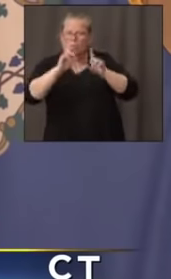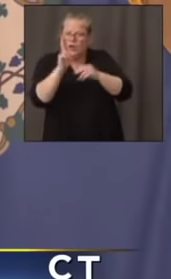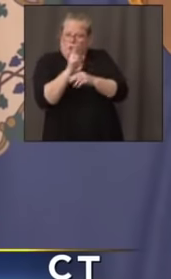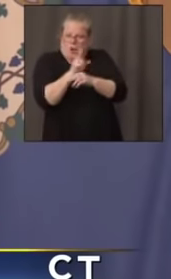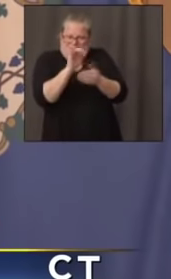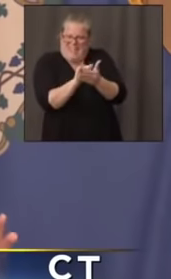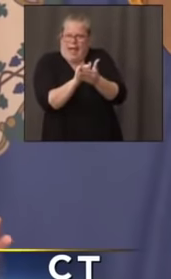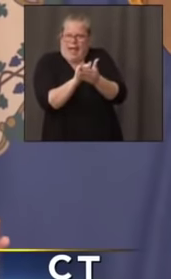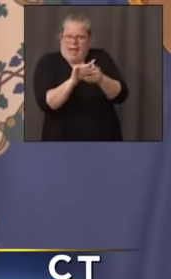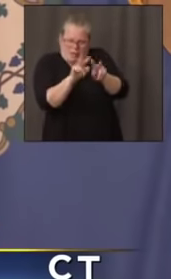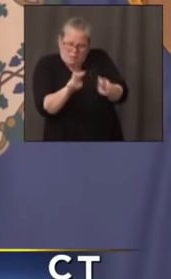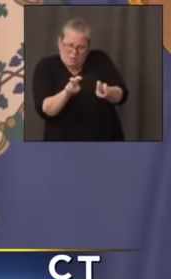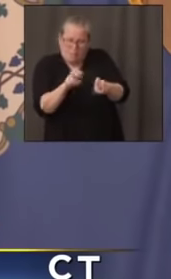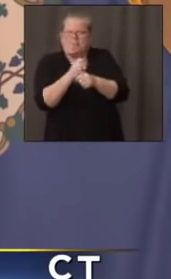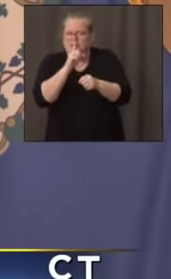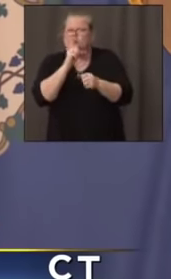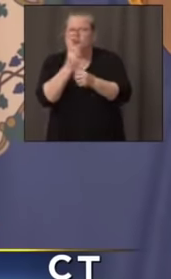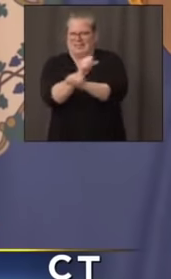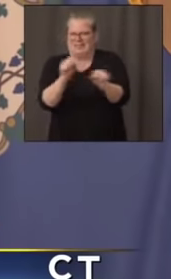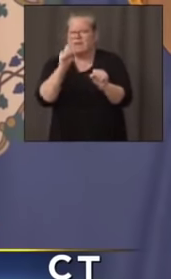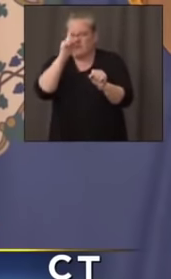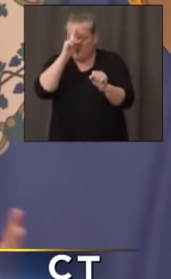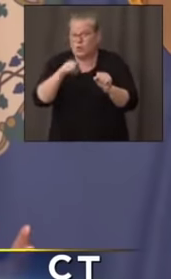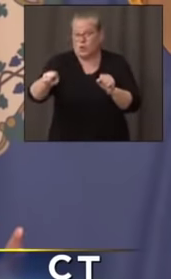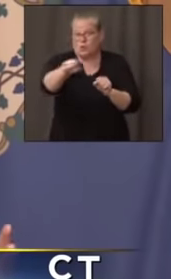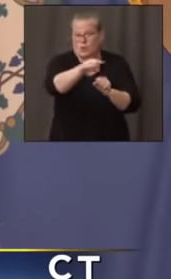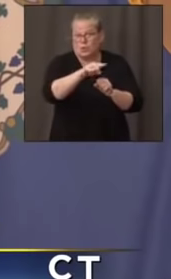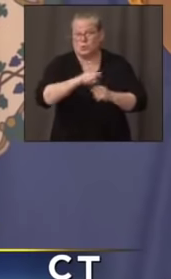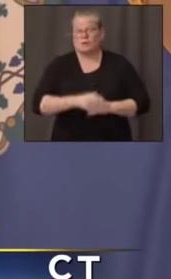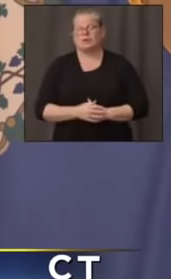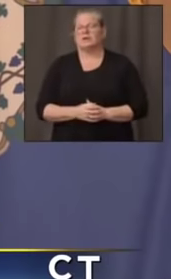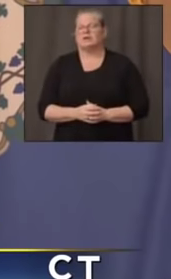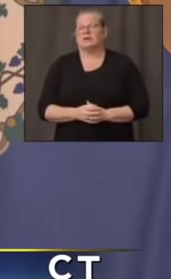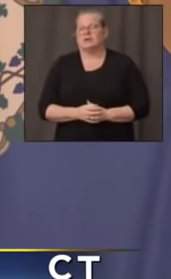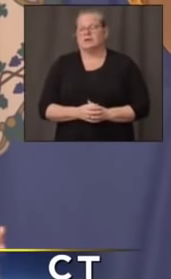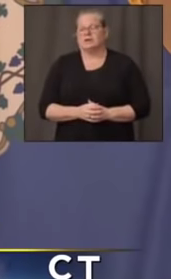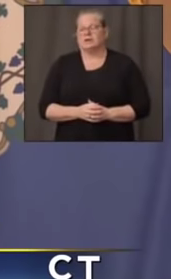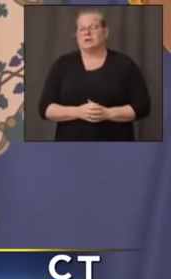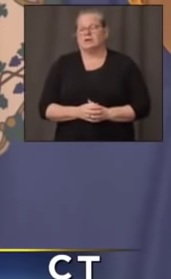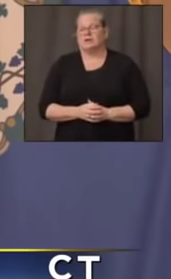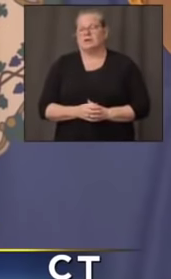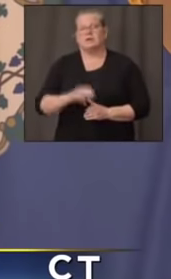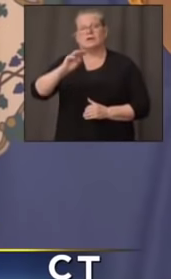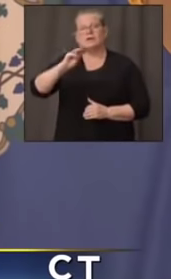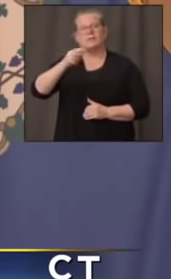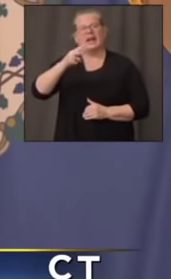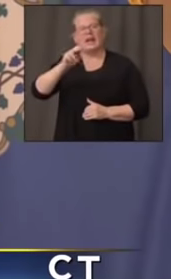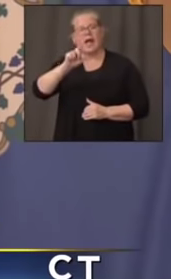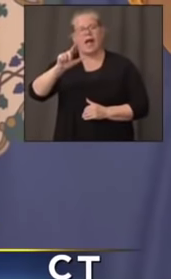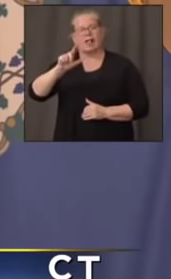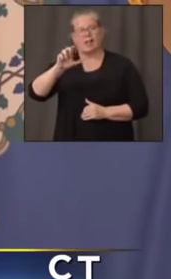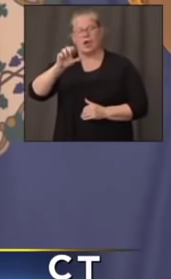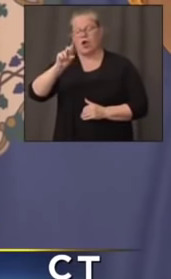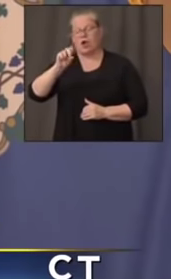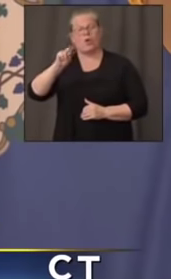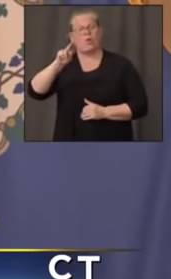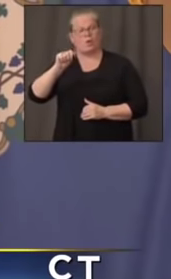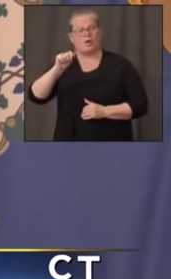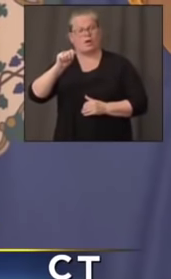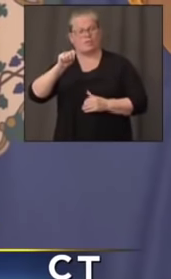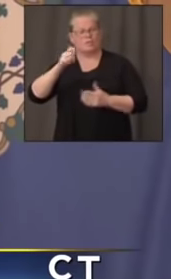Miguel has sent out, I think it's a couple weeks ago now, our 50-page analysis on how you can open your schools